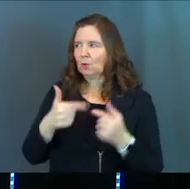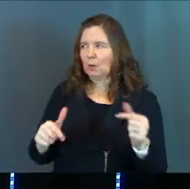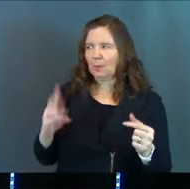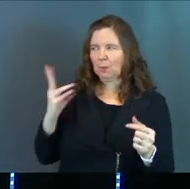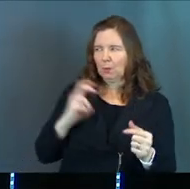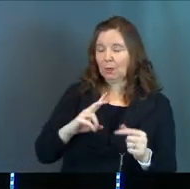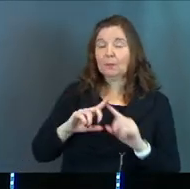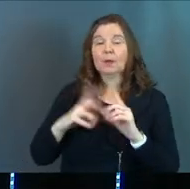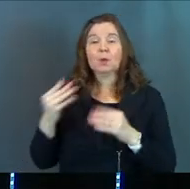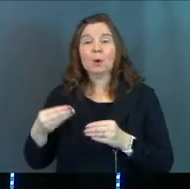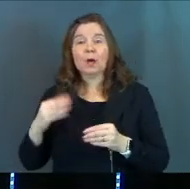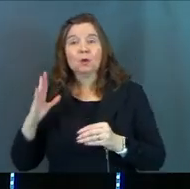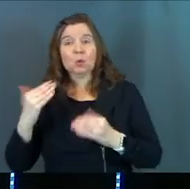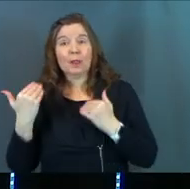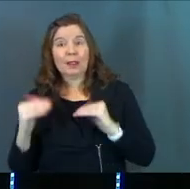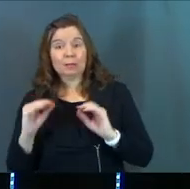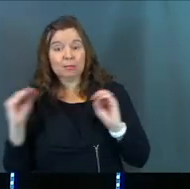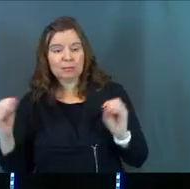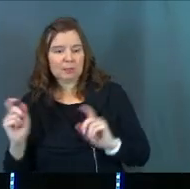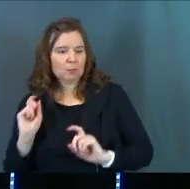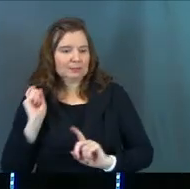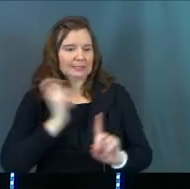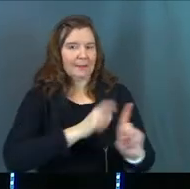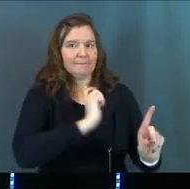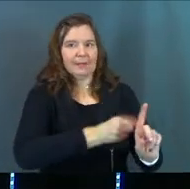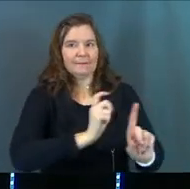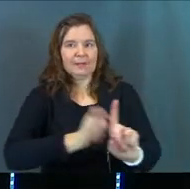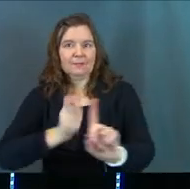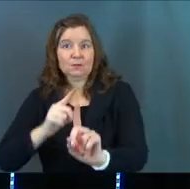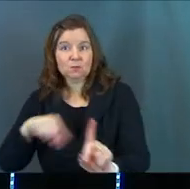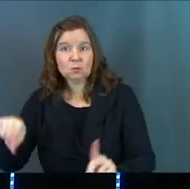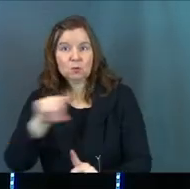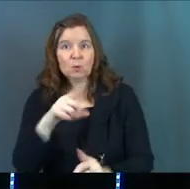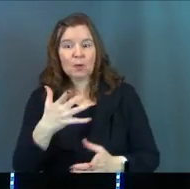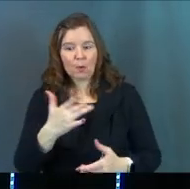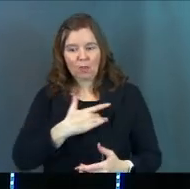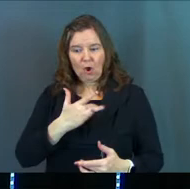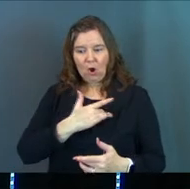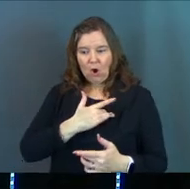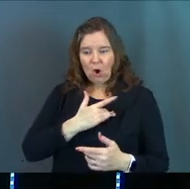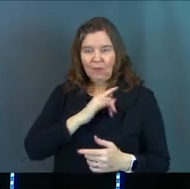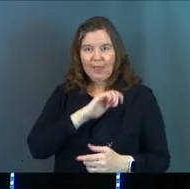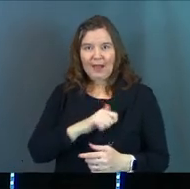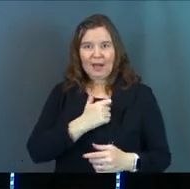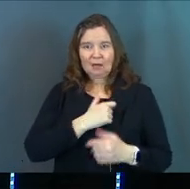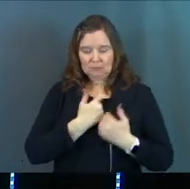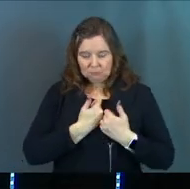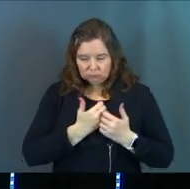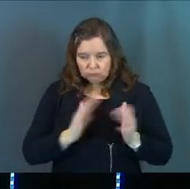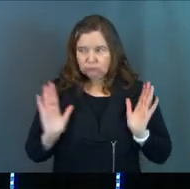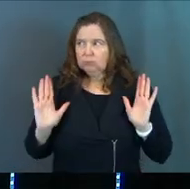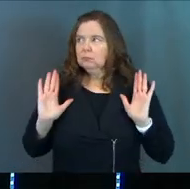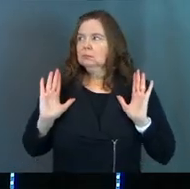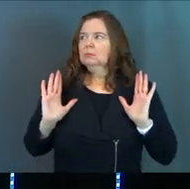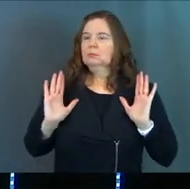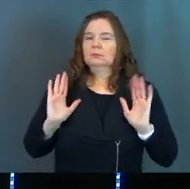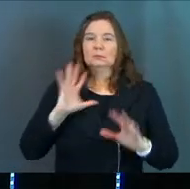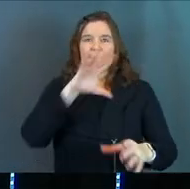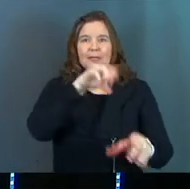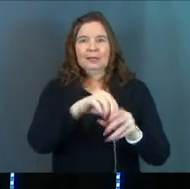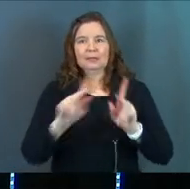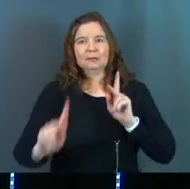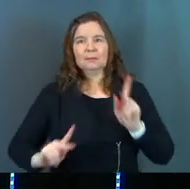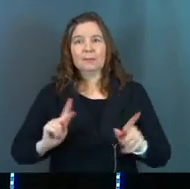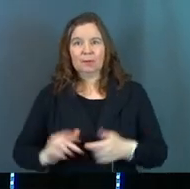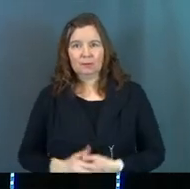correct, but he wants to pass it on to you. He wants that heart, he wants that attitude to be in his